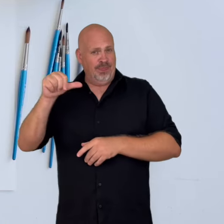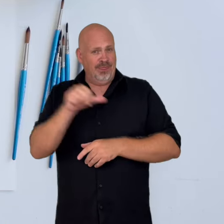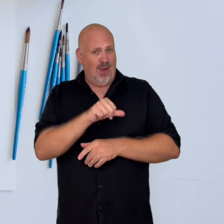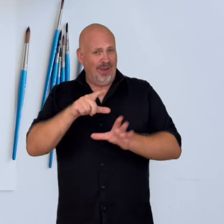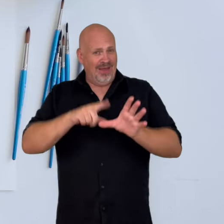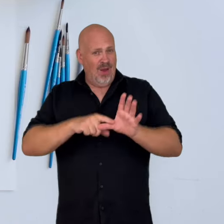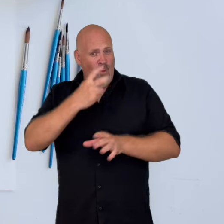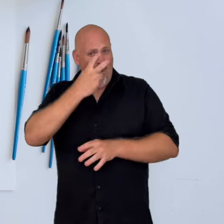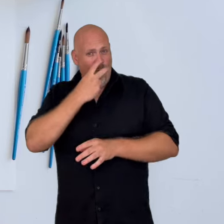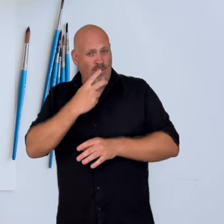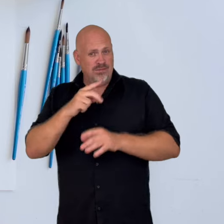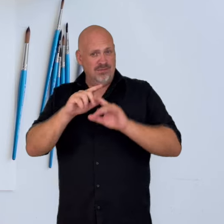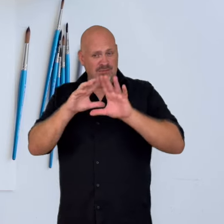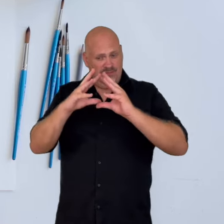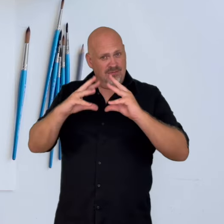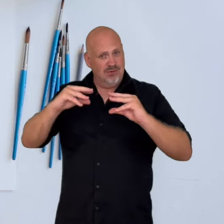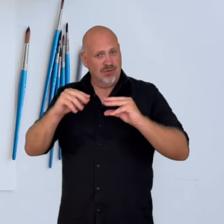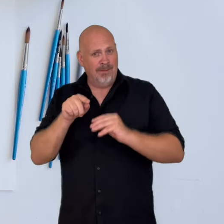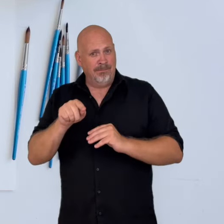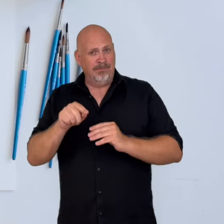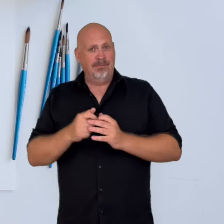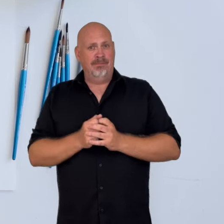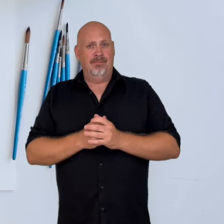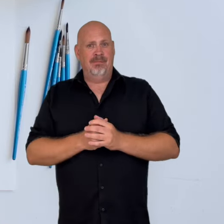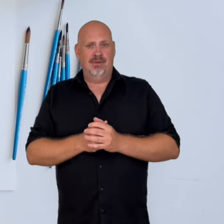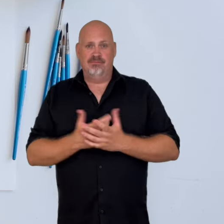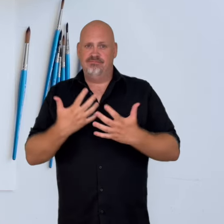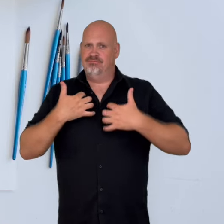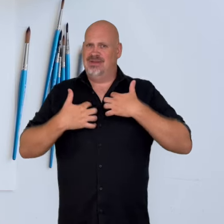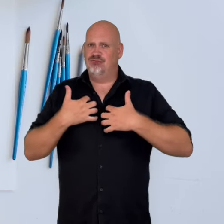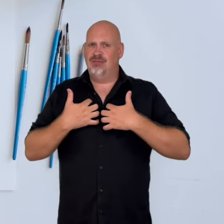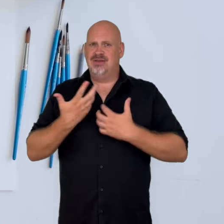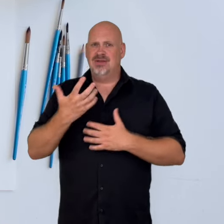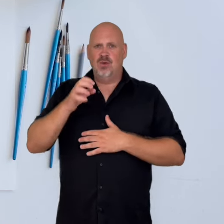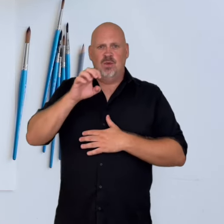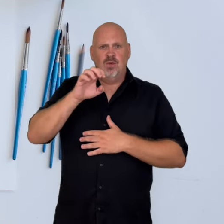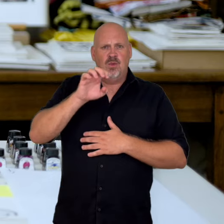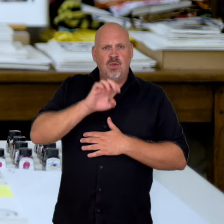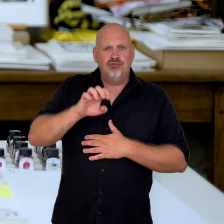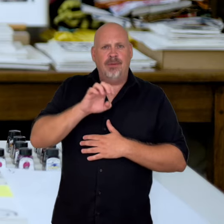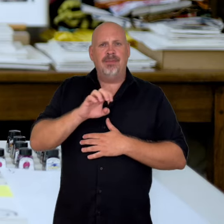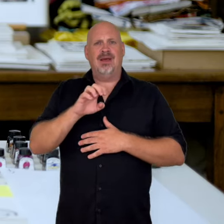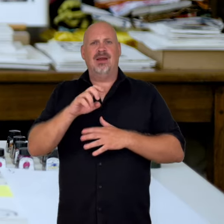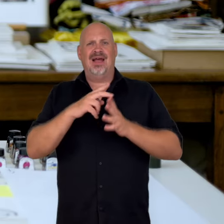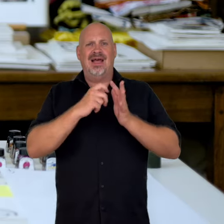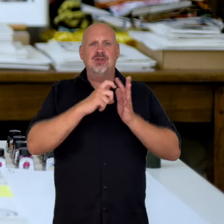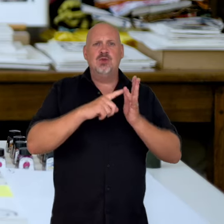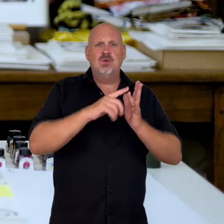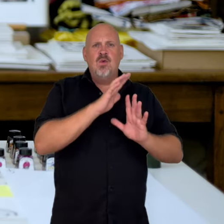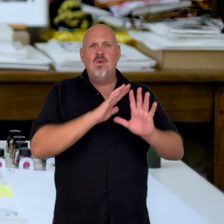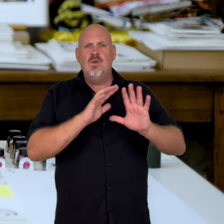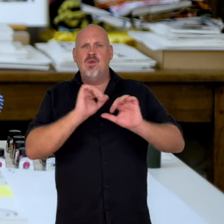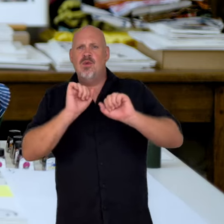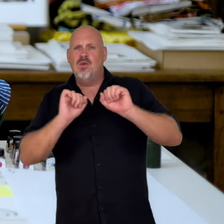its origins. It's about 2,000 years old and has very interesting